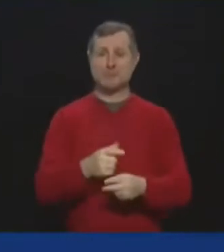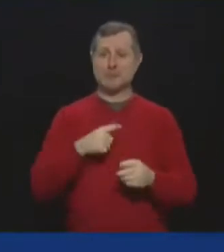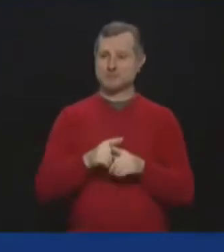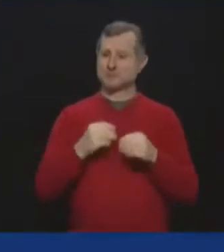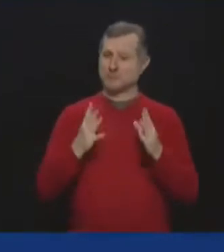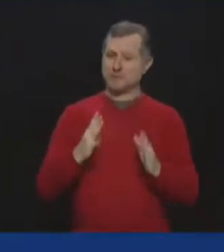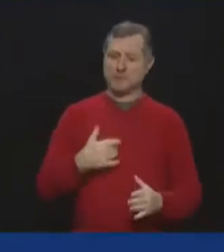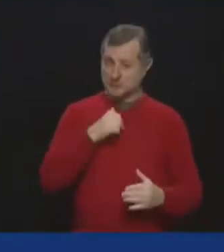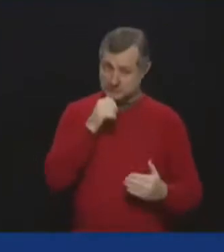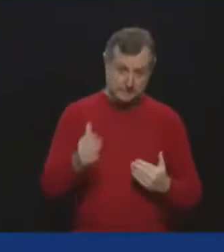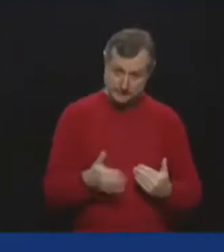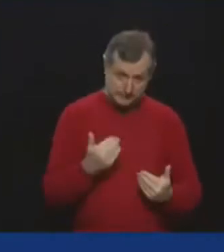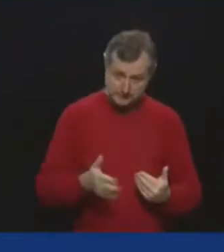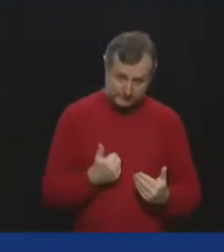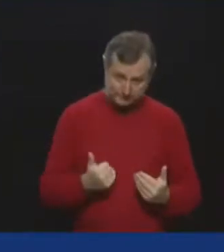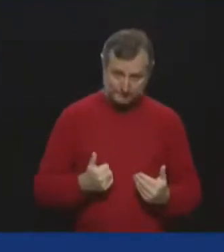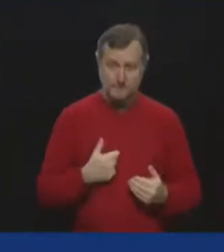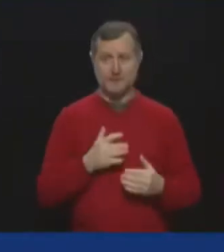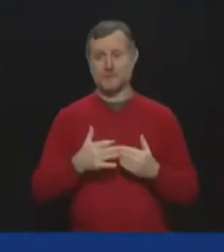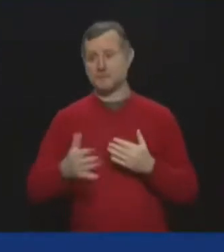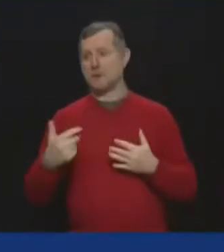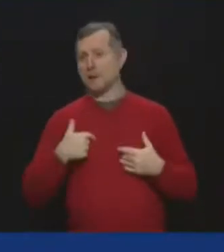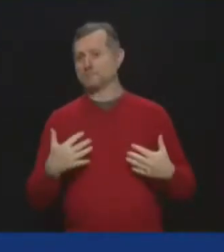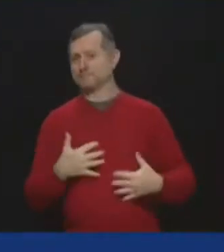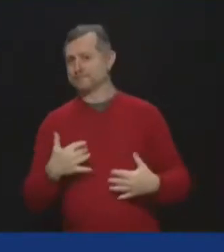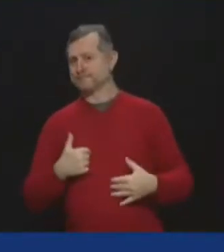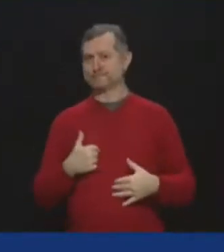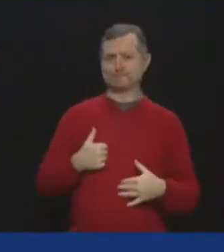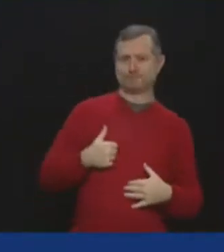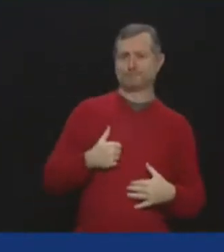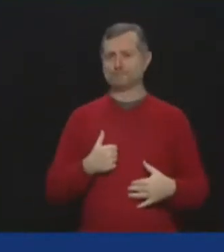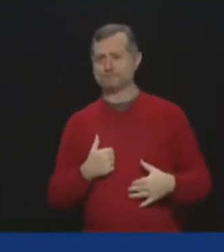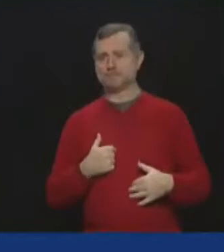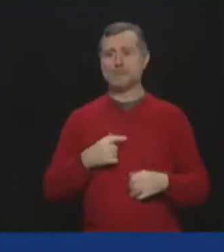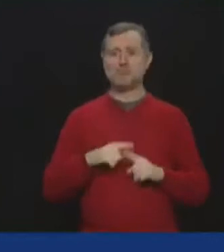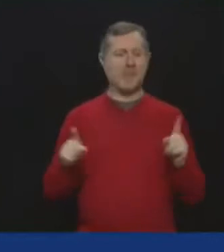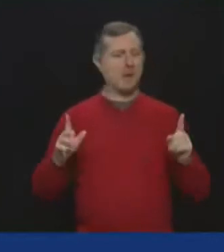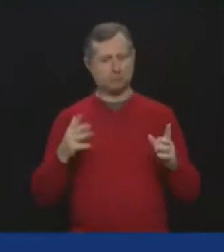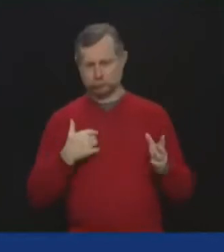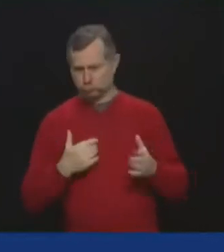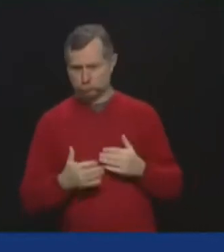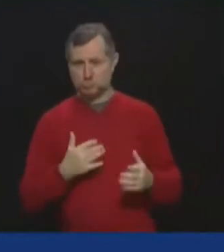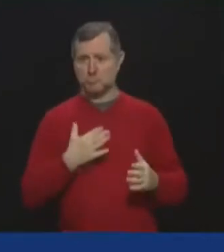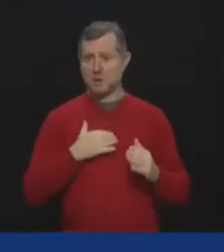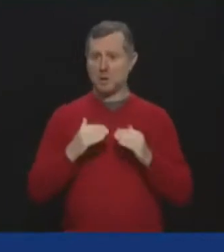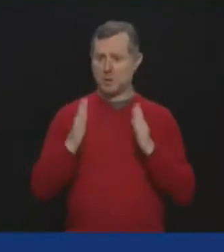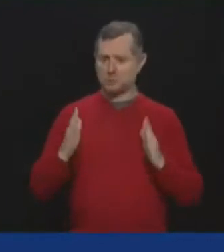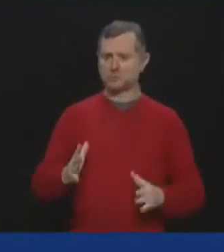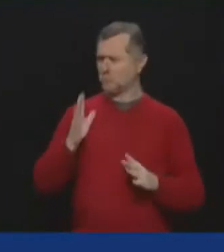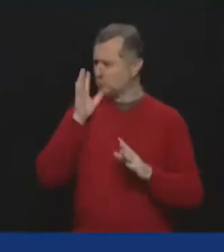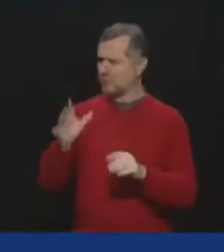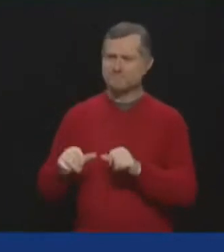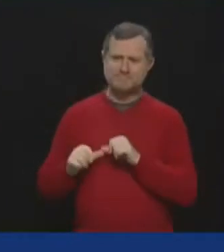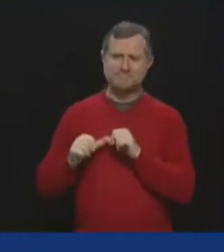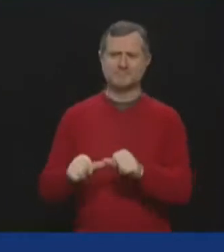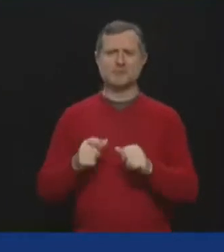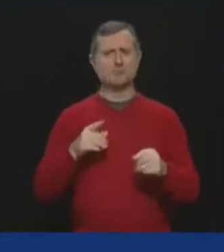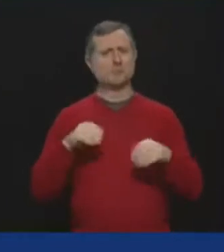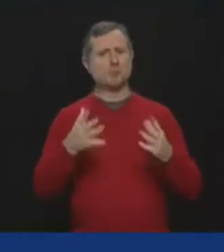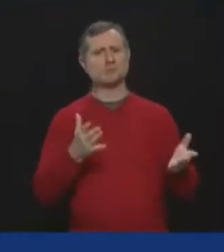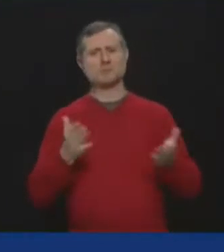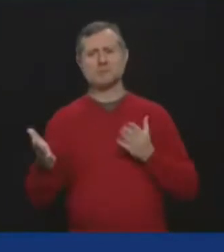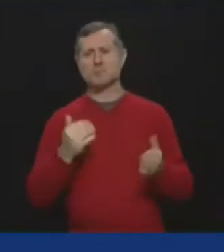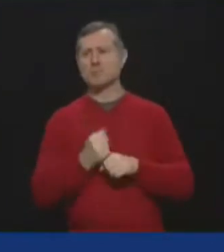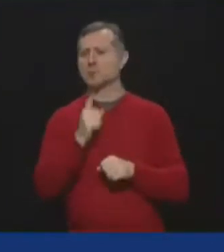oftentimes fraught with fear and stigma, but nothing will stop my colleagues and I from continuing to provide a service that ensures our